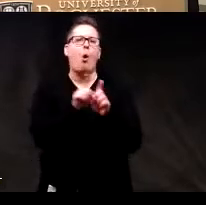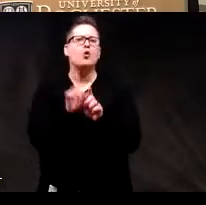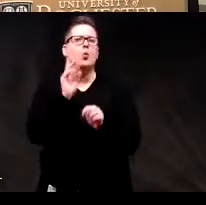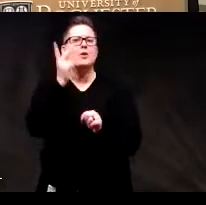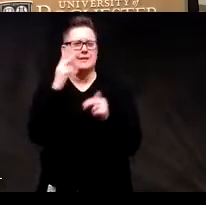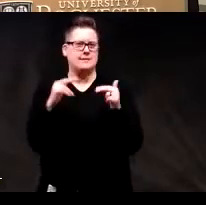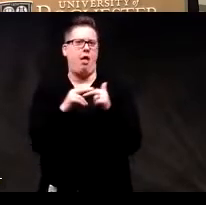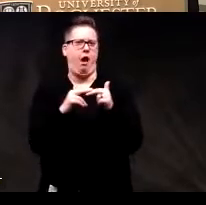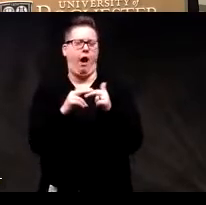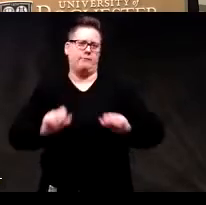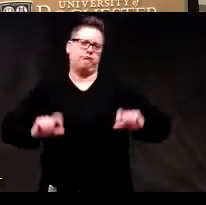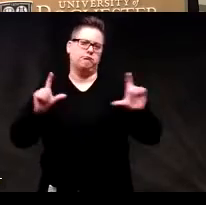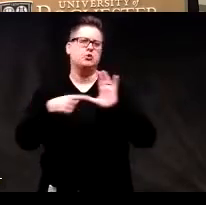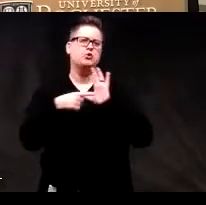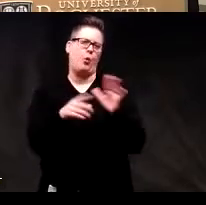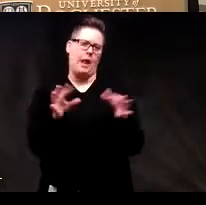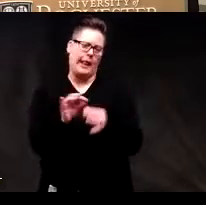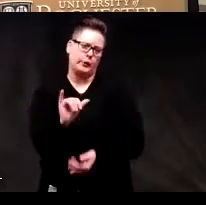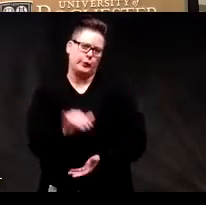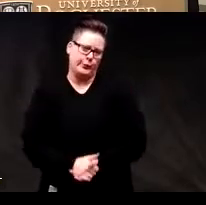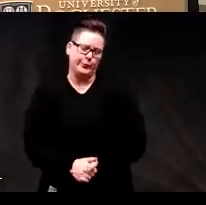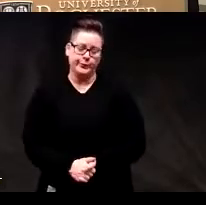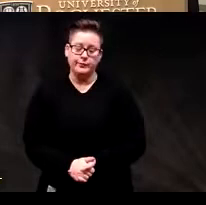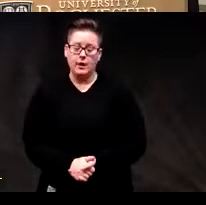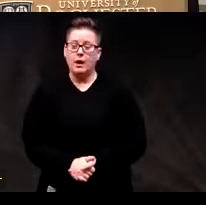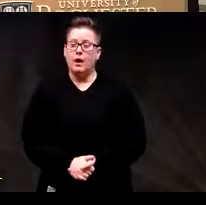that link that'll come up as well.